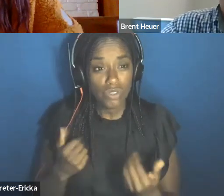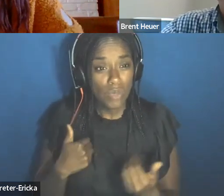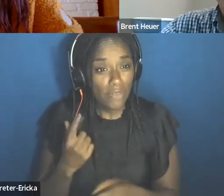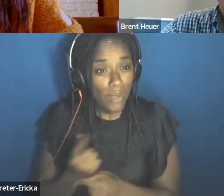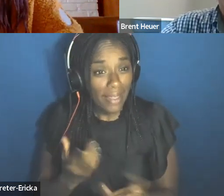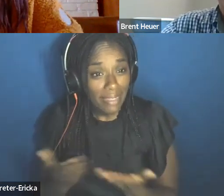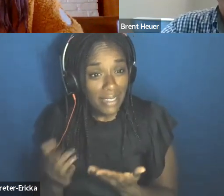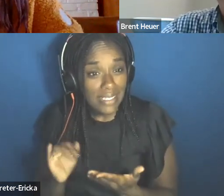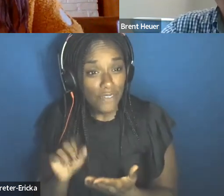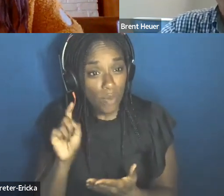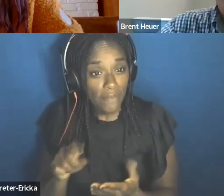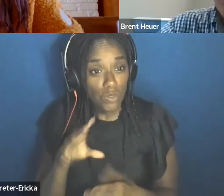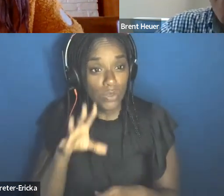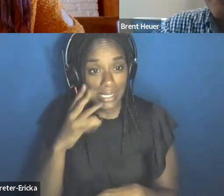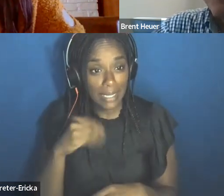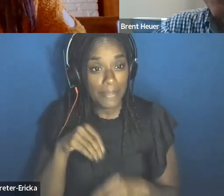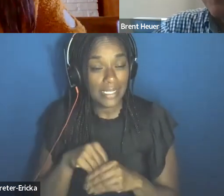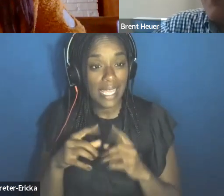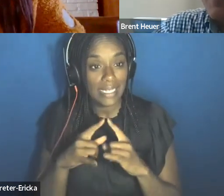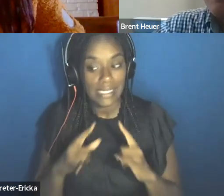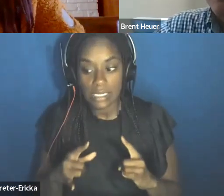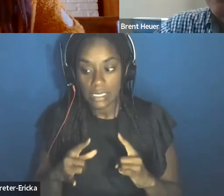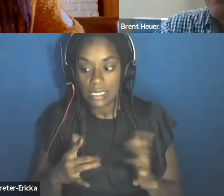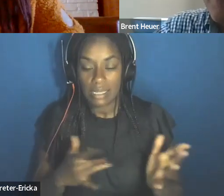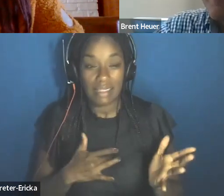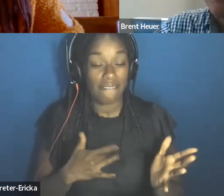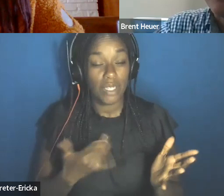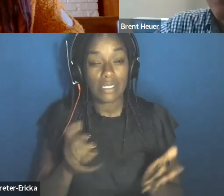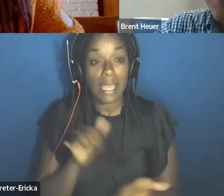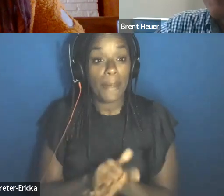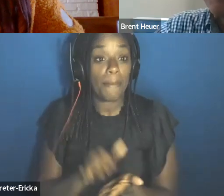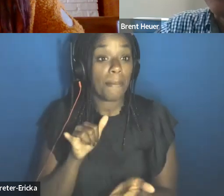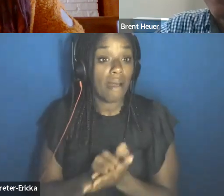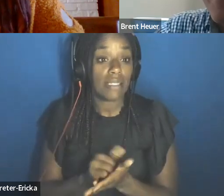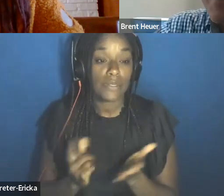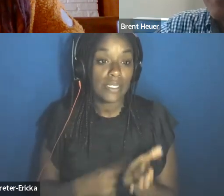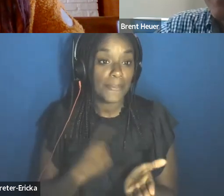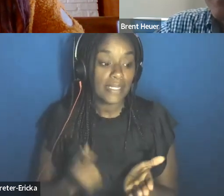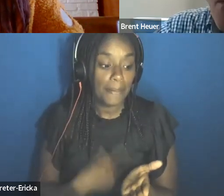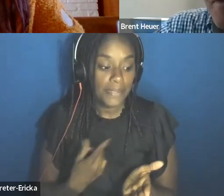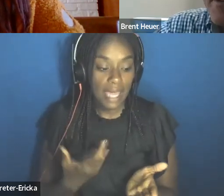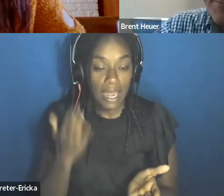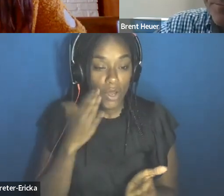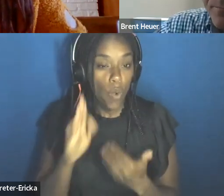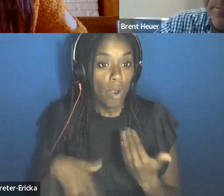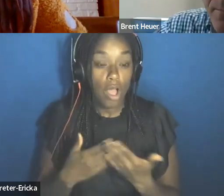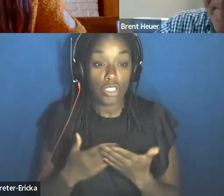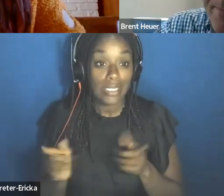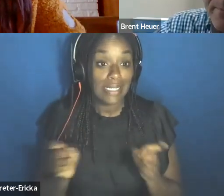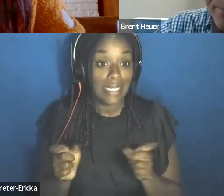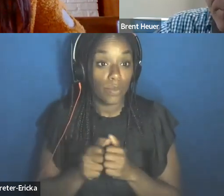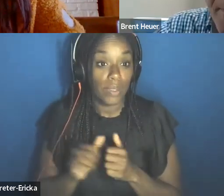tent? Those all feel very impossible. And I know we're all just dealing with it. And let's